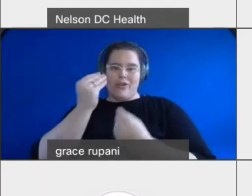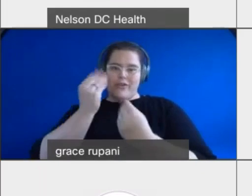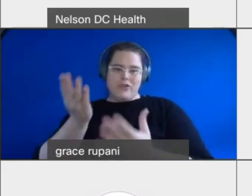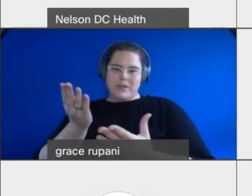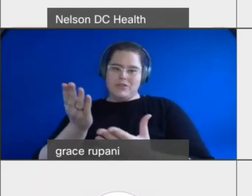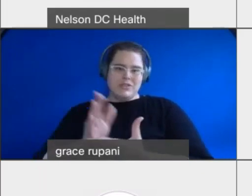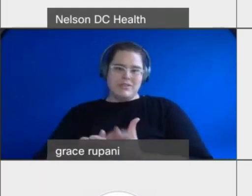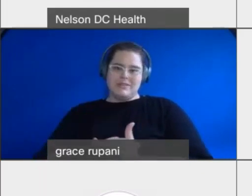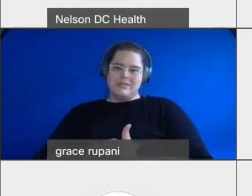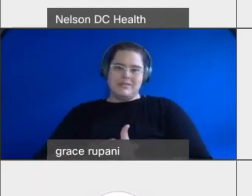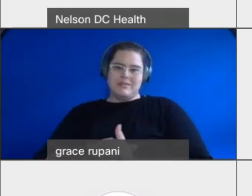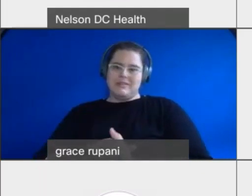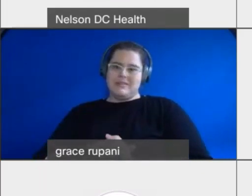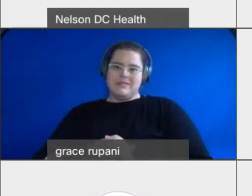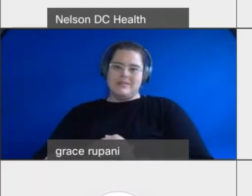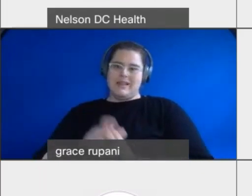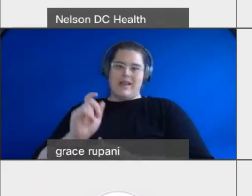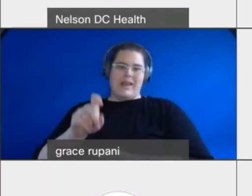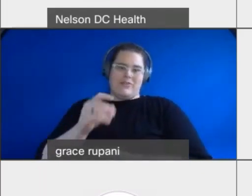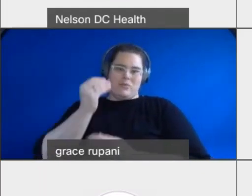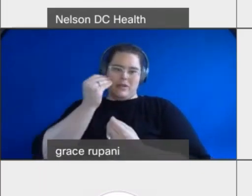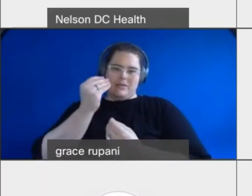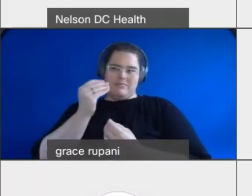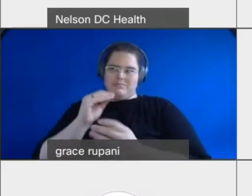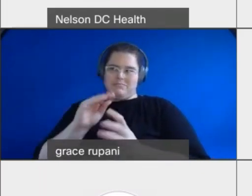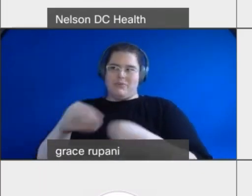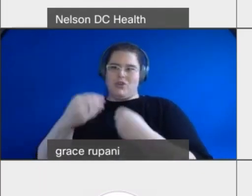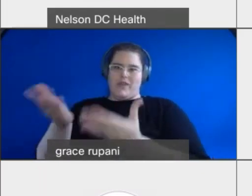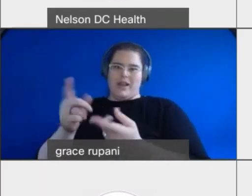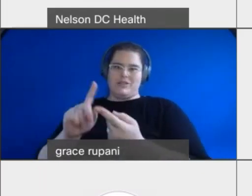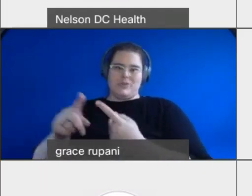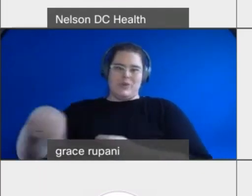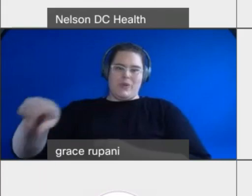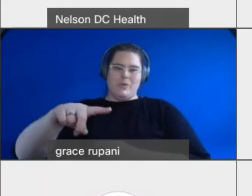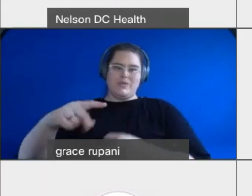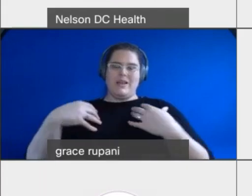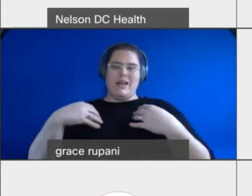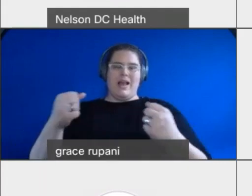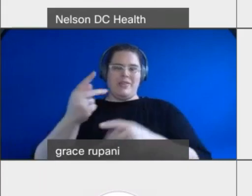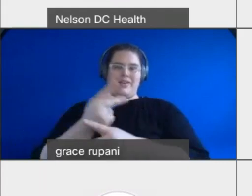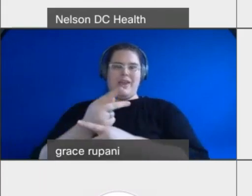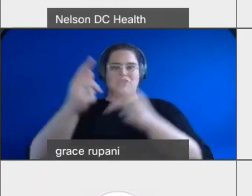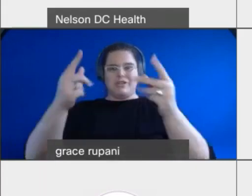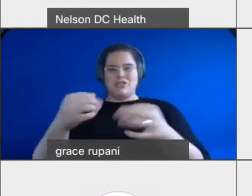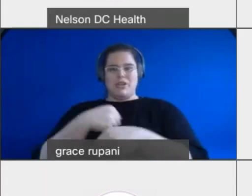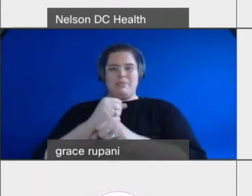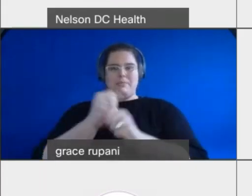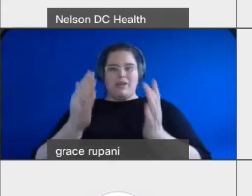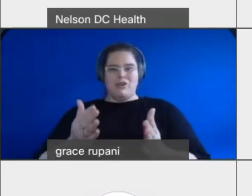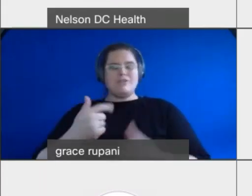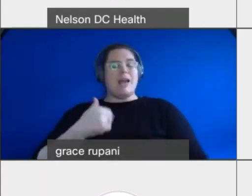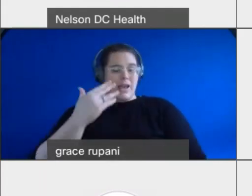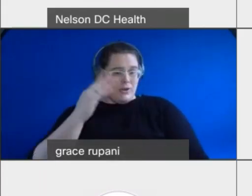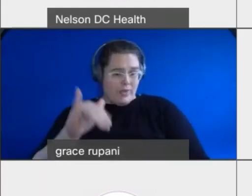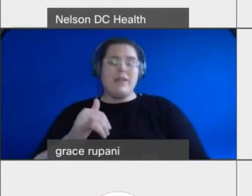would need to be provided to the healthcare decision makers. I can tell you that generally people have expressed concern about this vaccine,